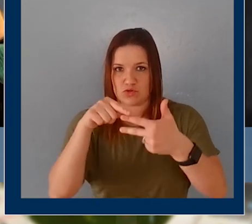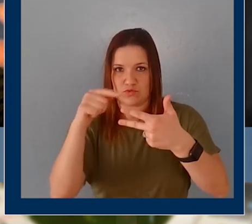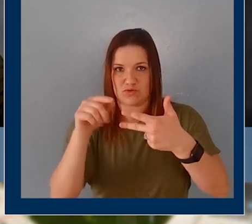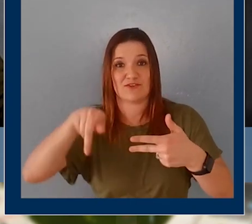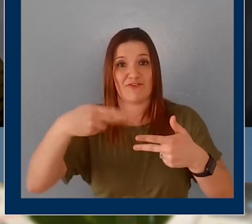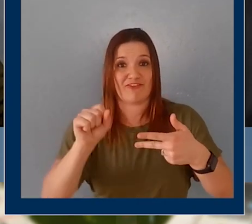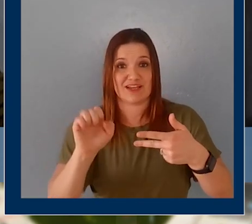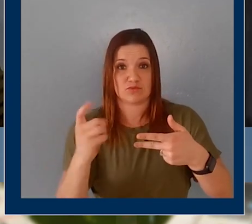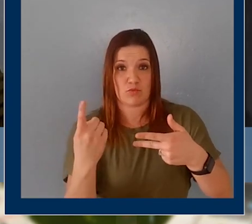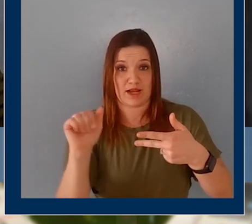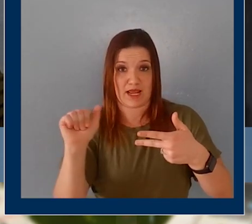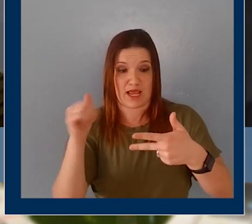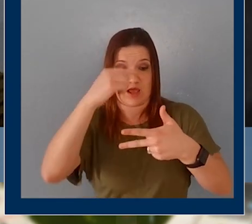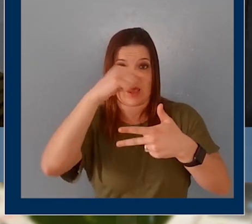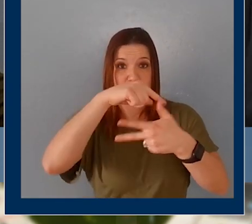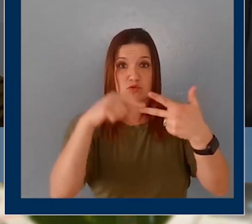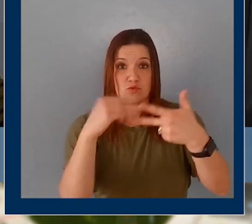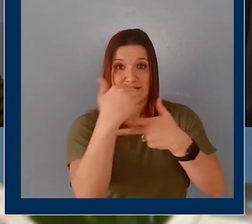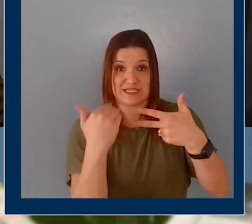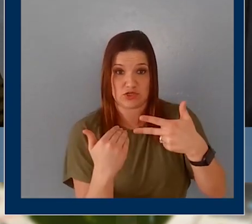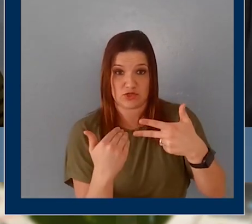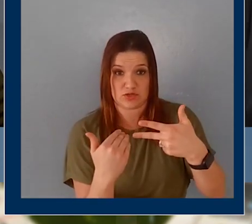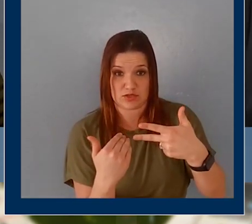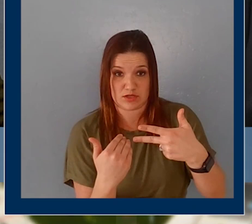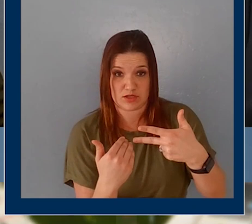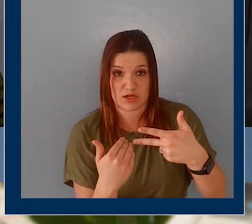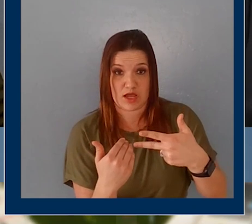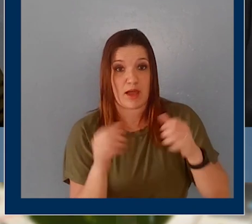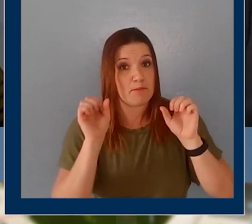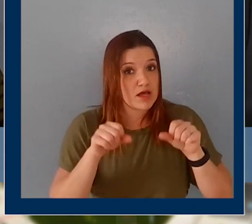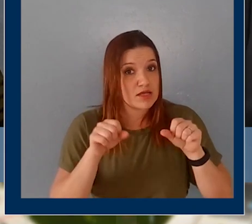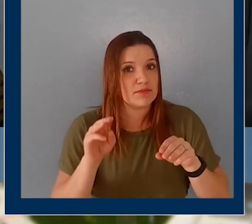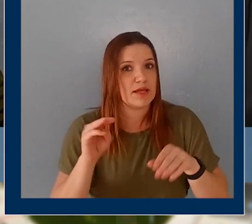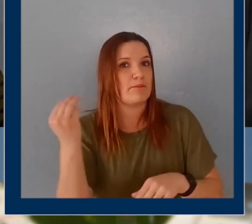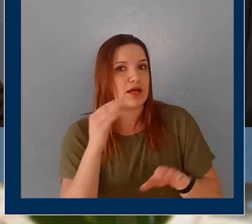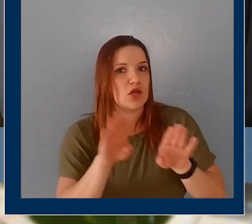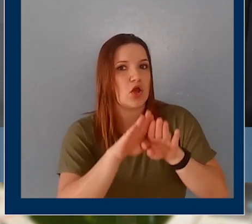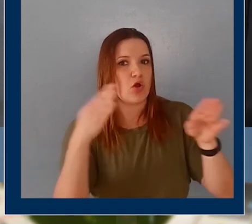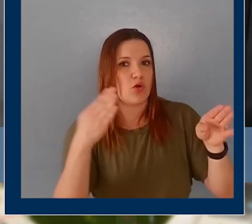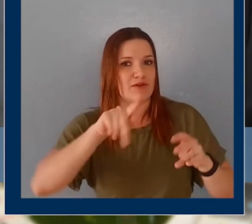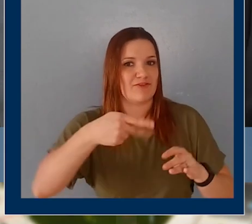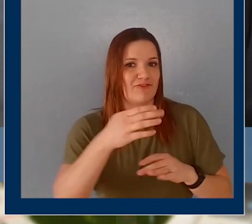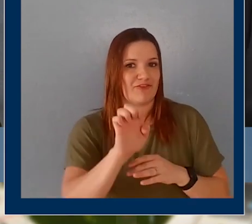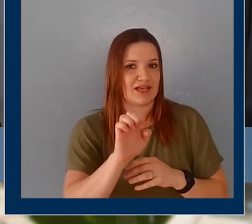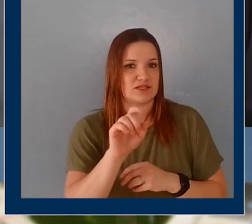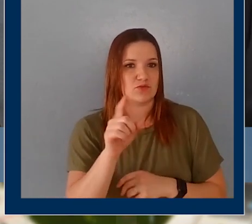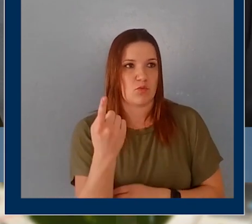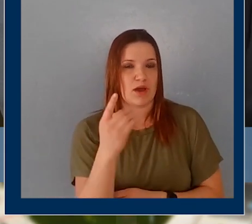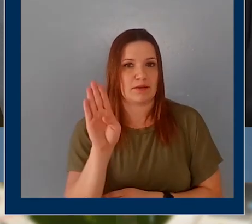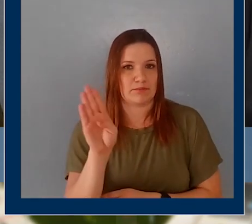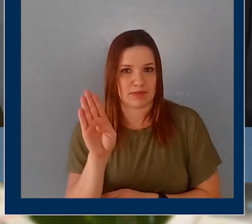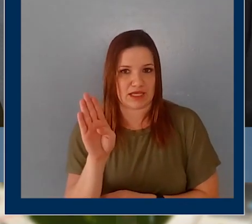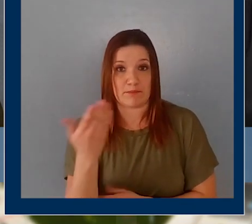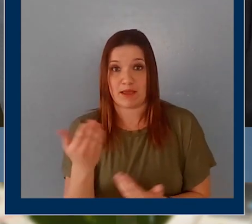3. There's the possibility that they could open up phase 1B on Monday. Or sooner. I think you should